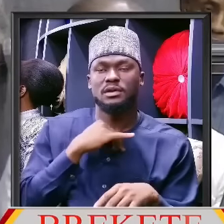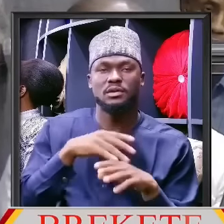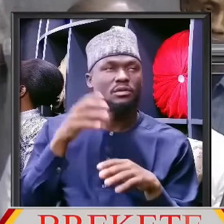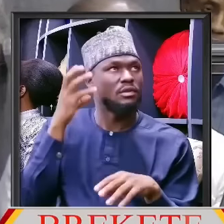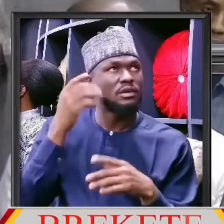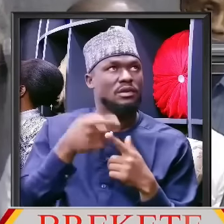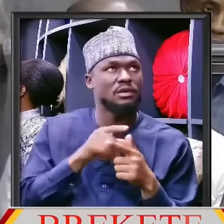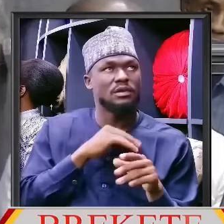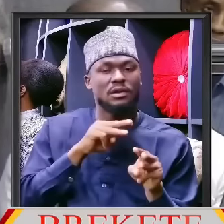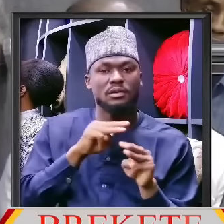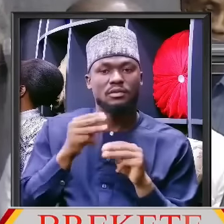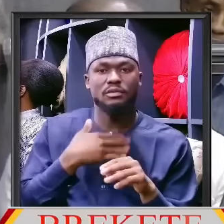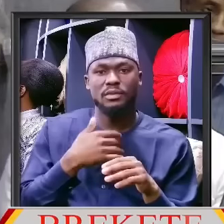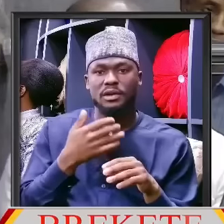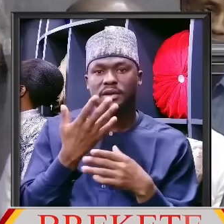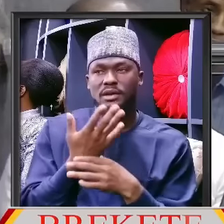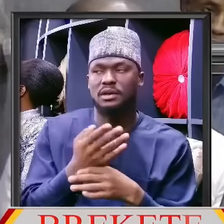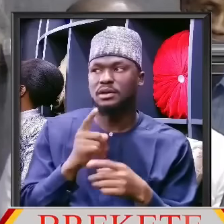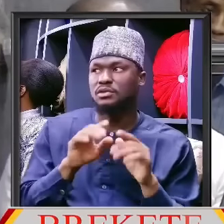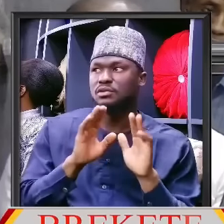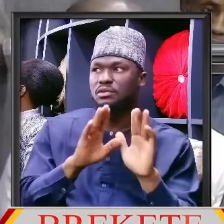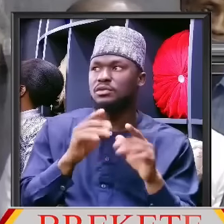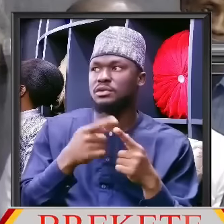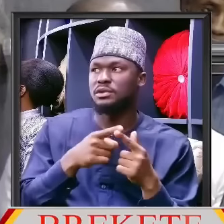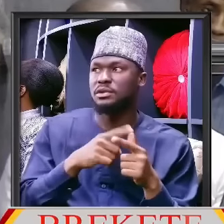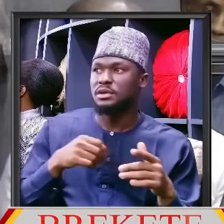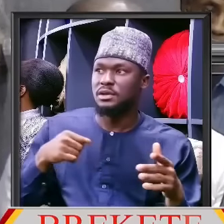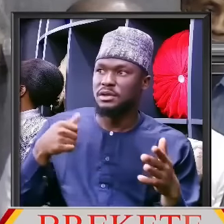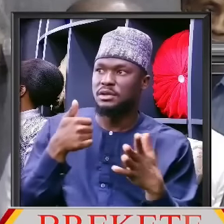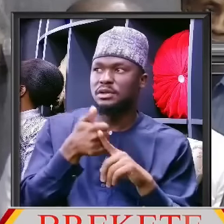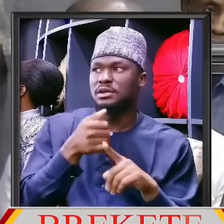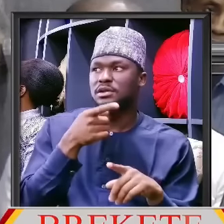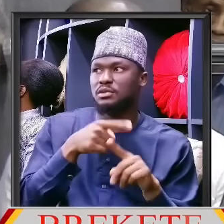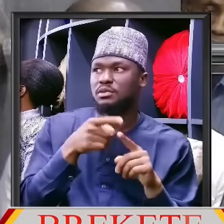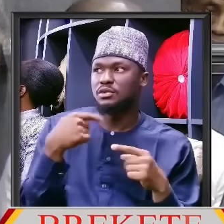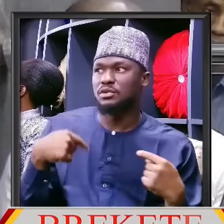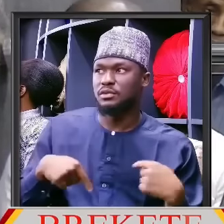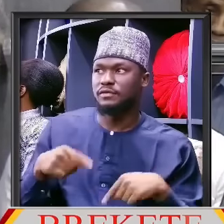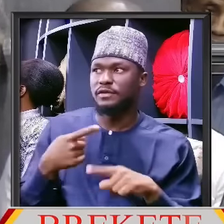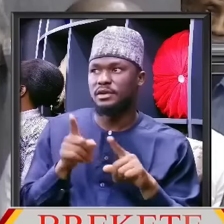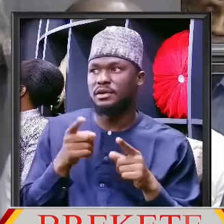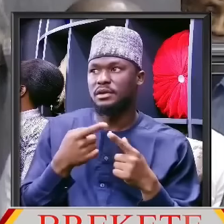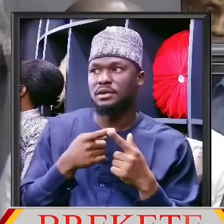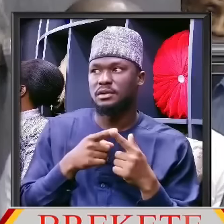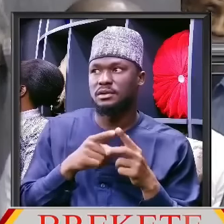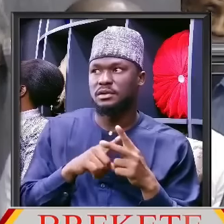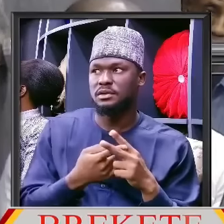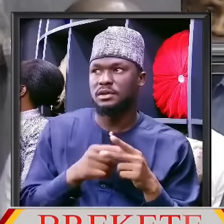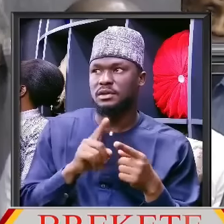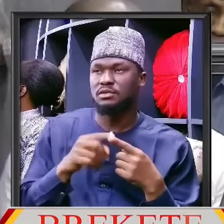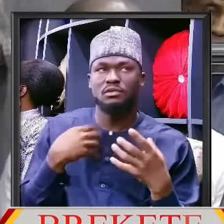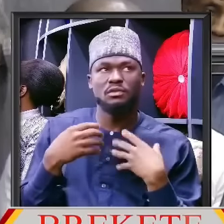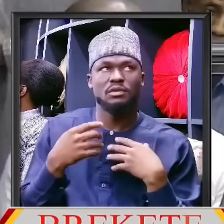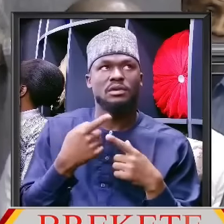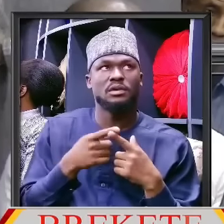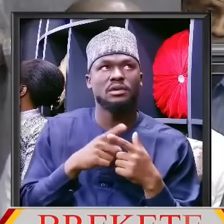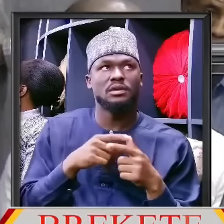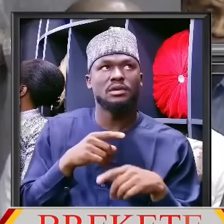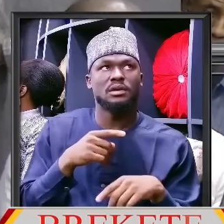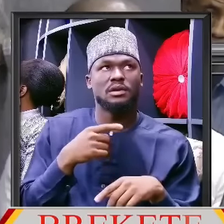can't just move my hand, make I push you, the hand can't hit your belly pain you, you begin complain. Between two of us, who